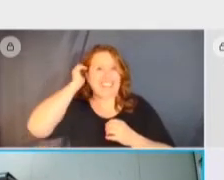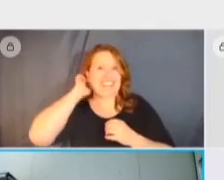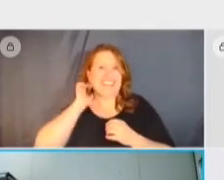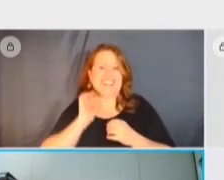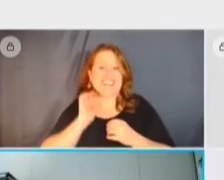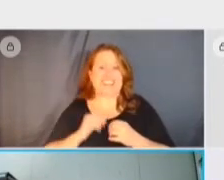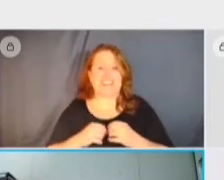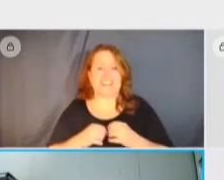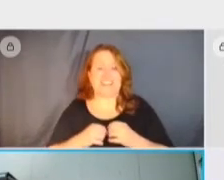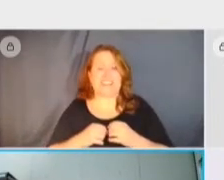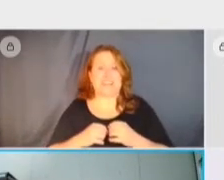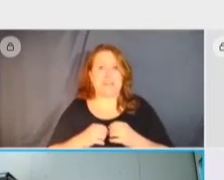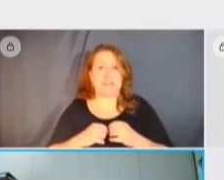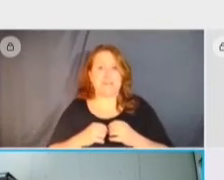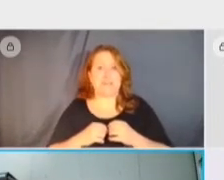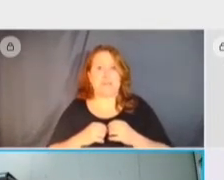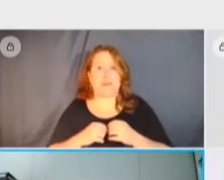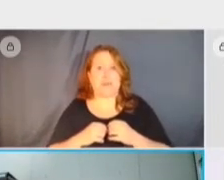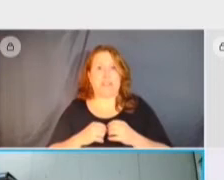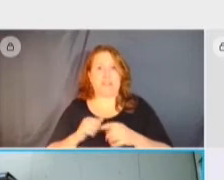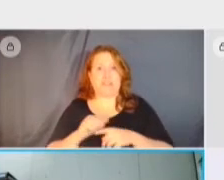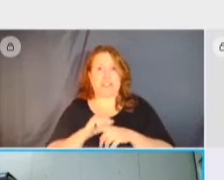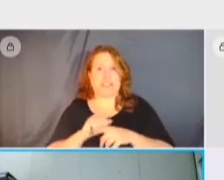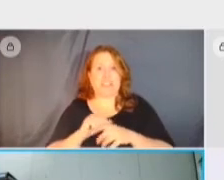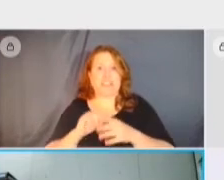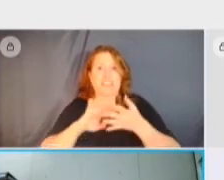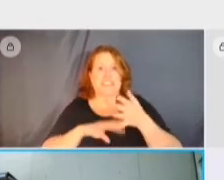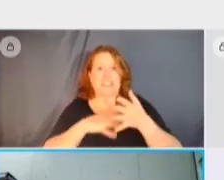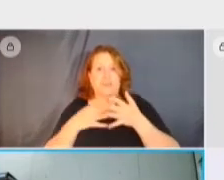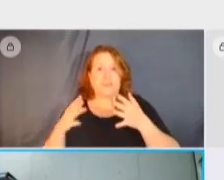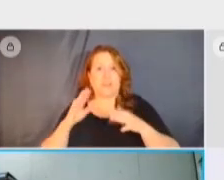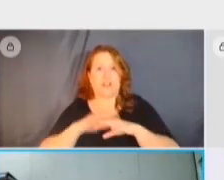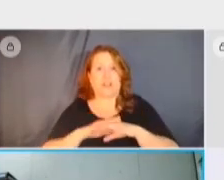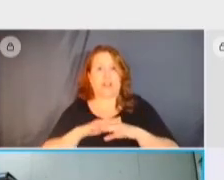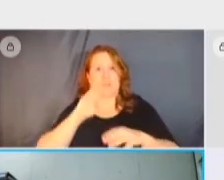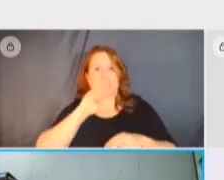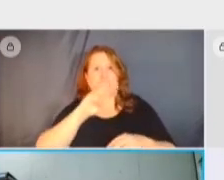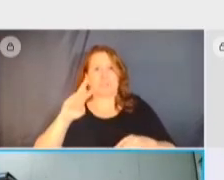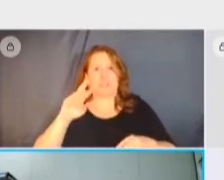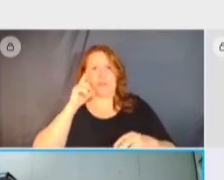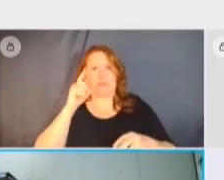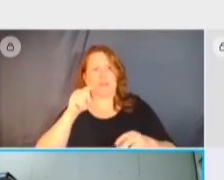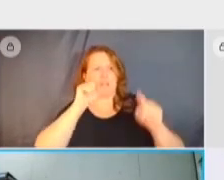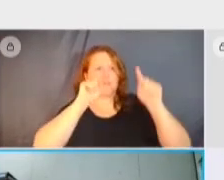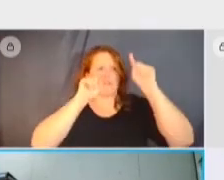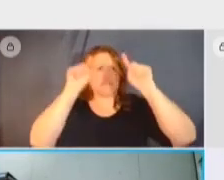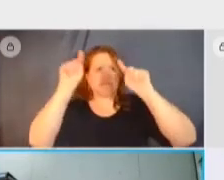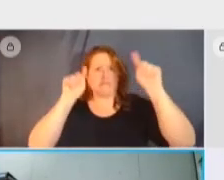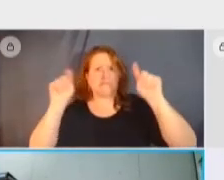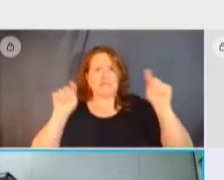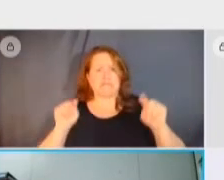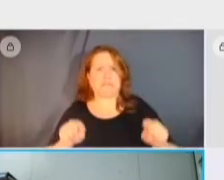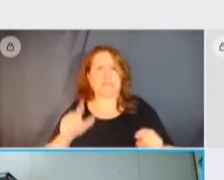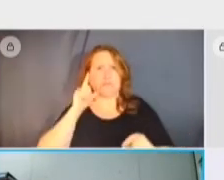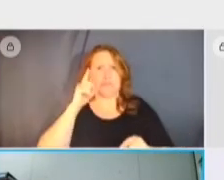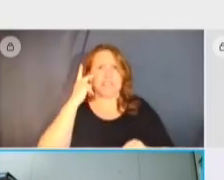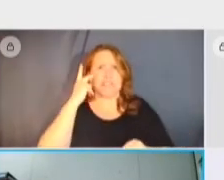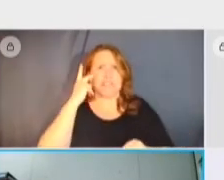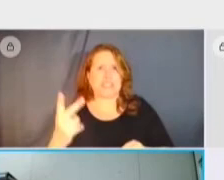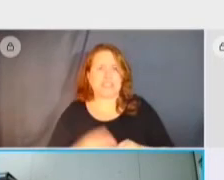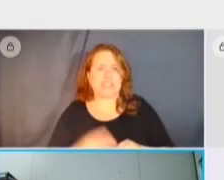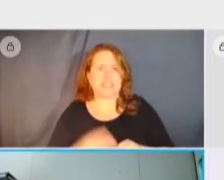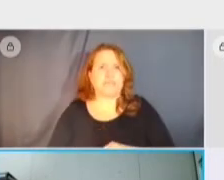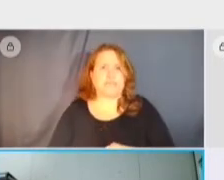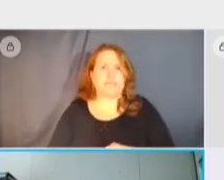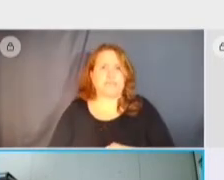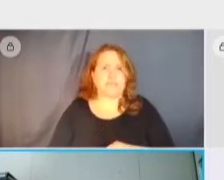significant number of trainings scheduled on our website for just the software that people can still register